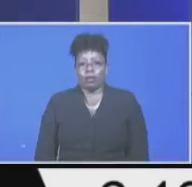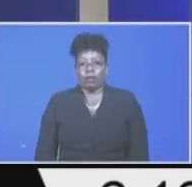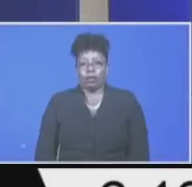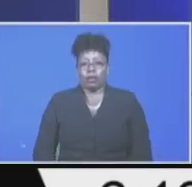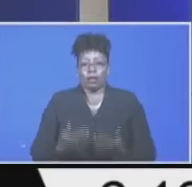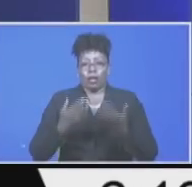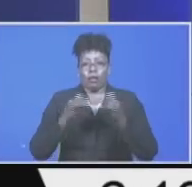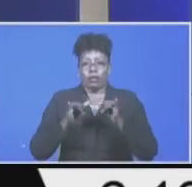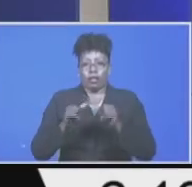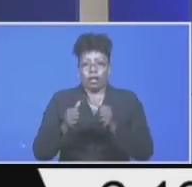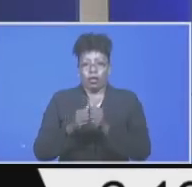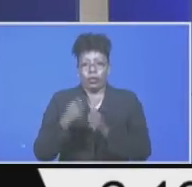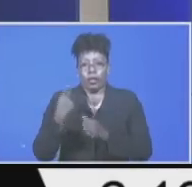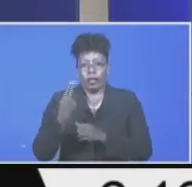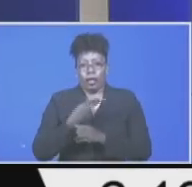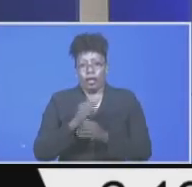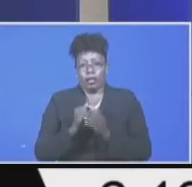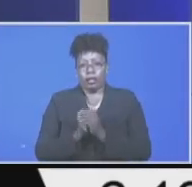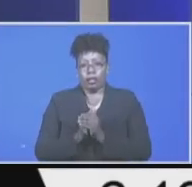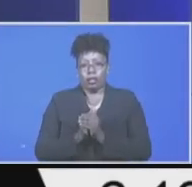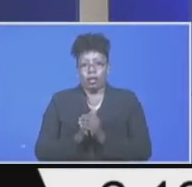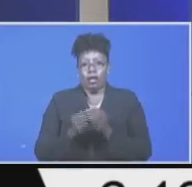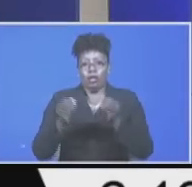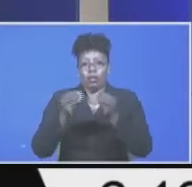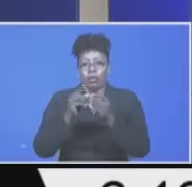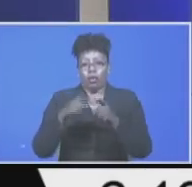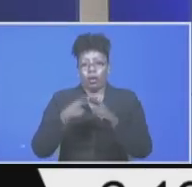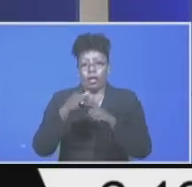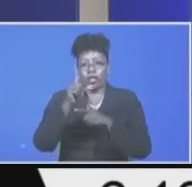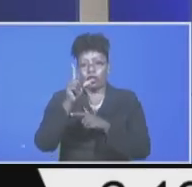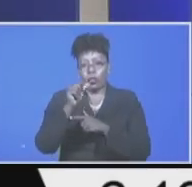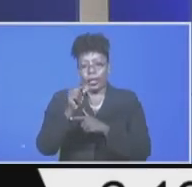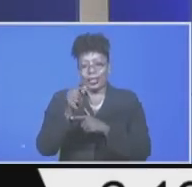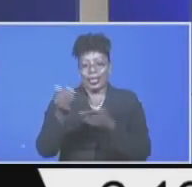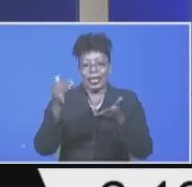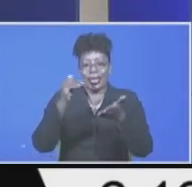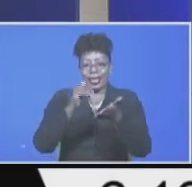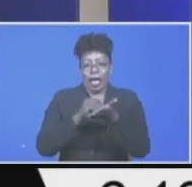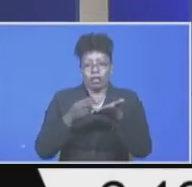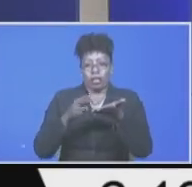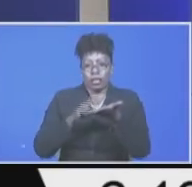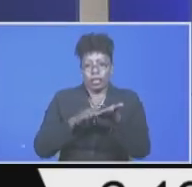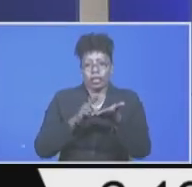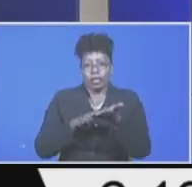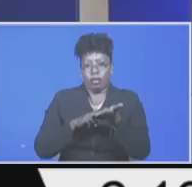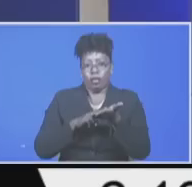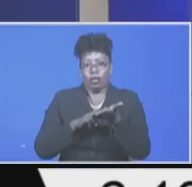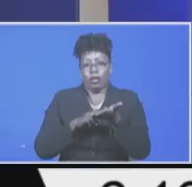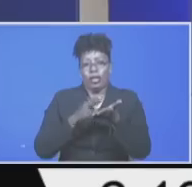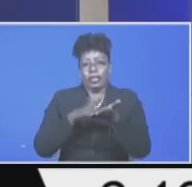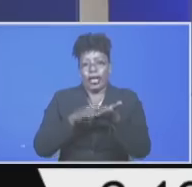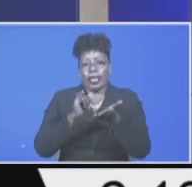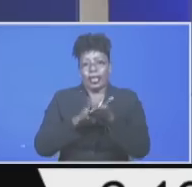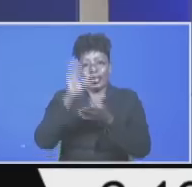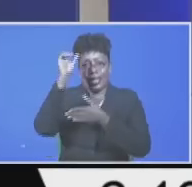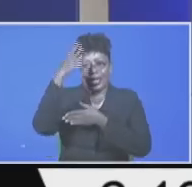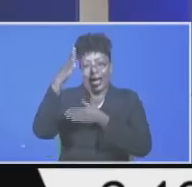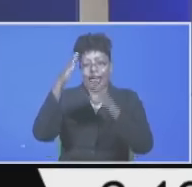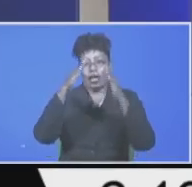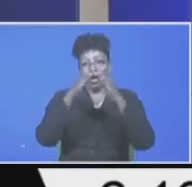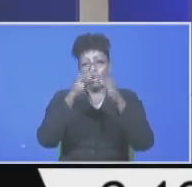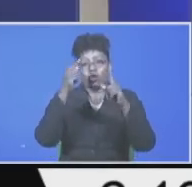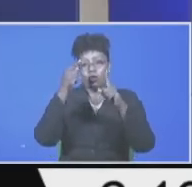Thanks so much for staying with us. With the claim that more than 20,000 signatures are signed on a petition to save the Lighthouse Point in